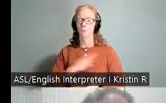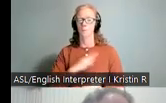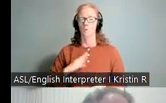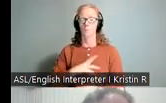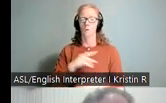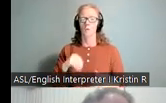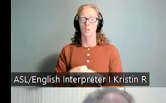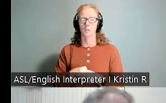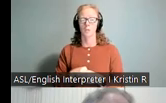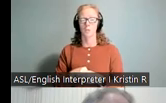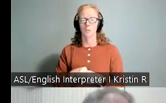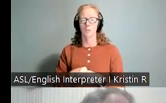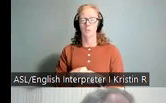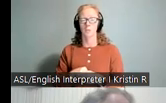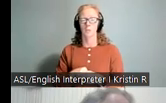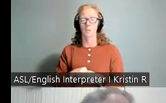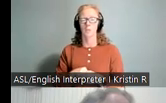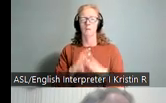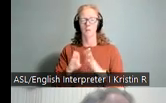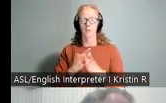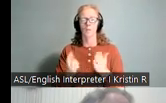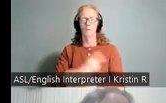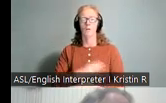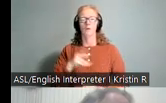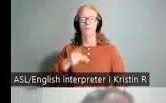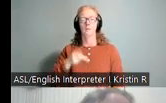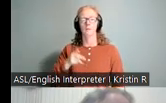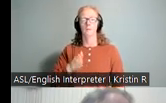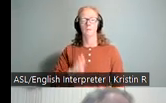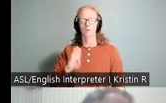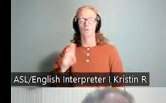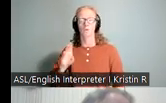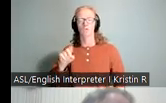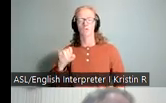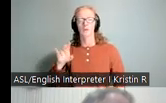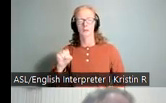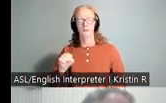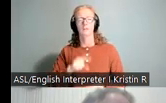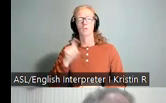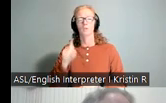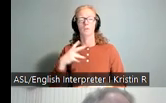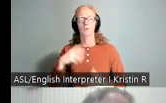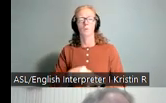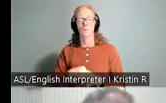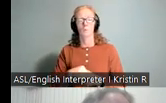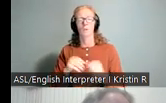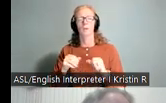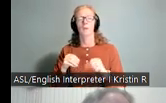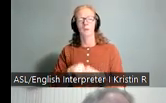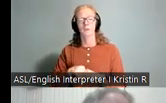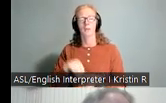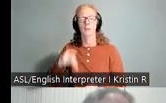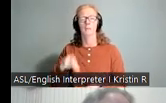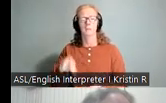in development and review of Police Bureau directives process should be incorporated into